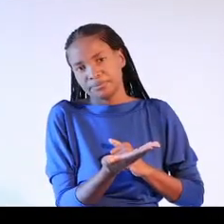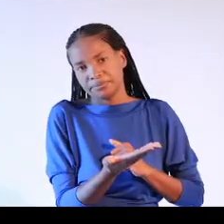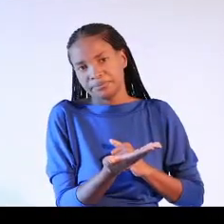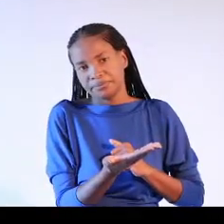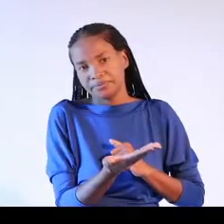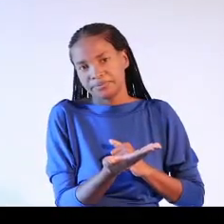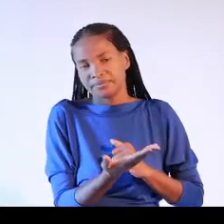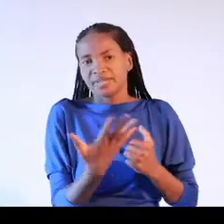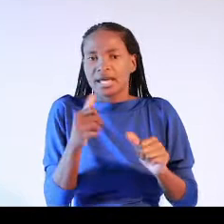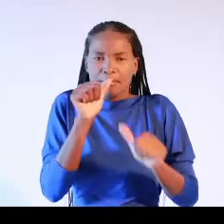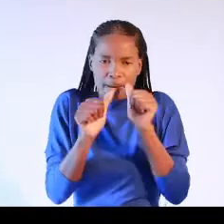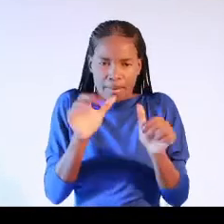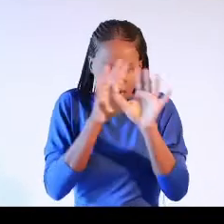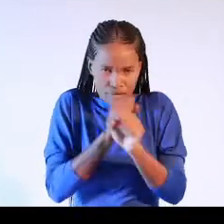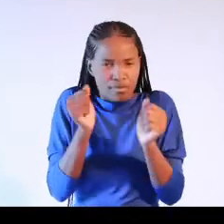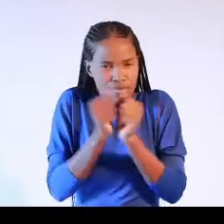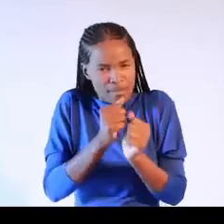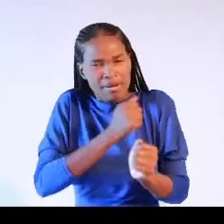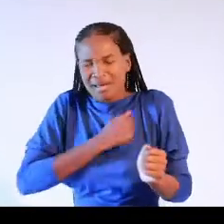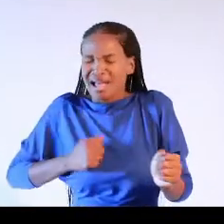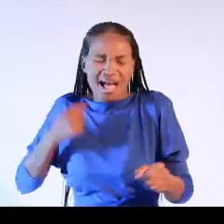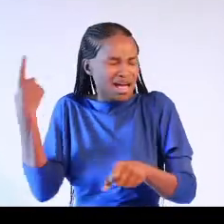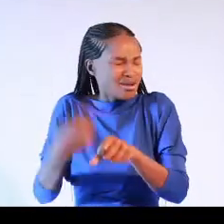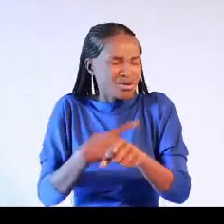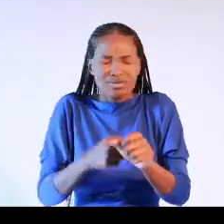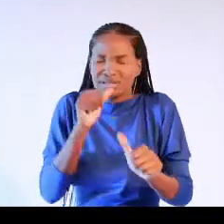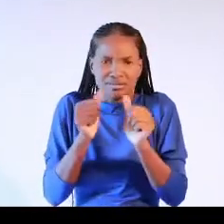We are having dinner together every evening.